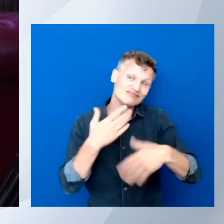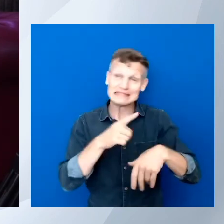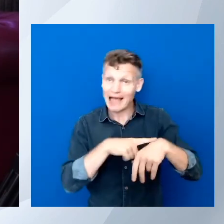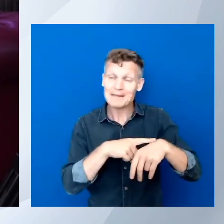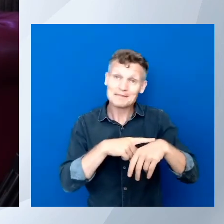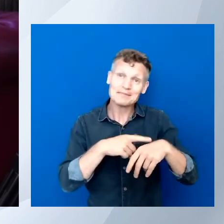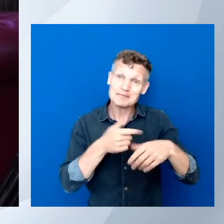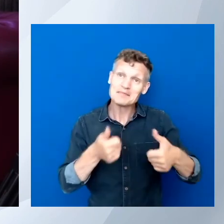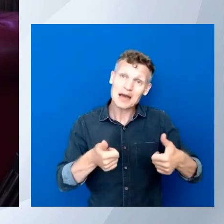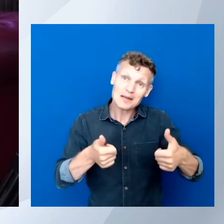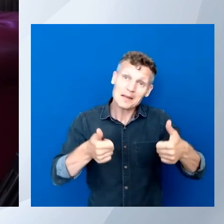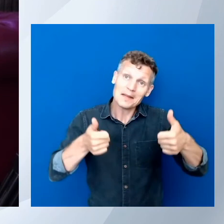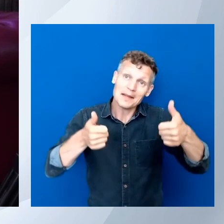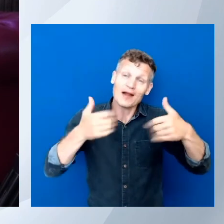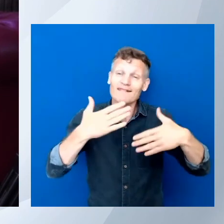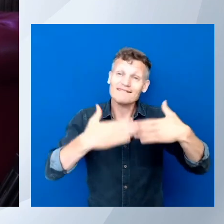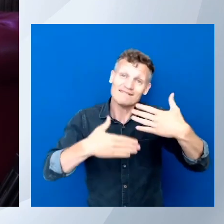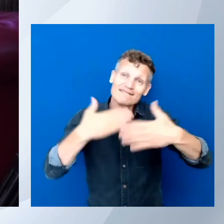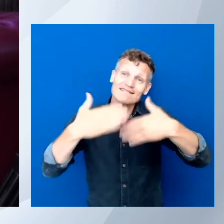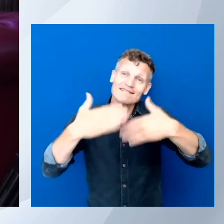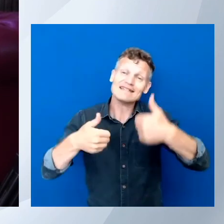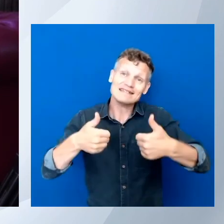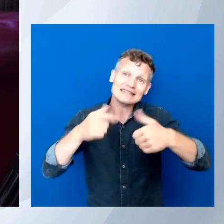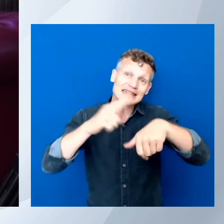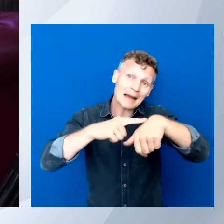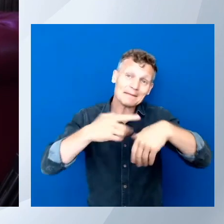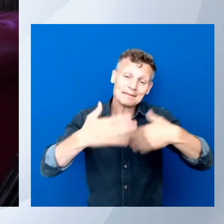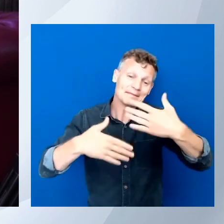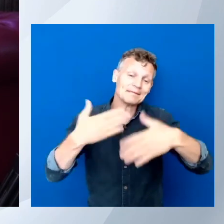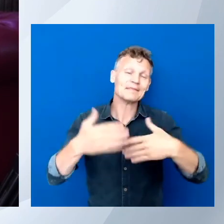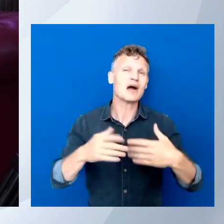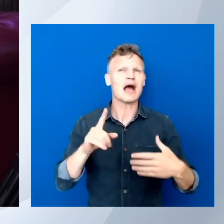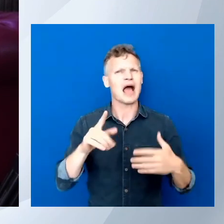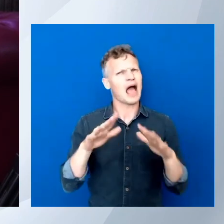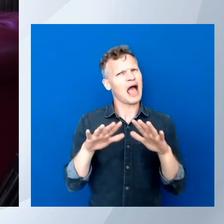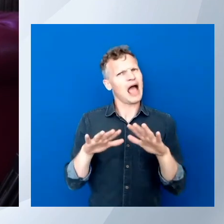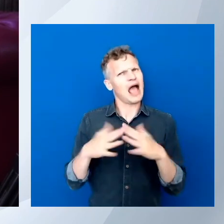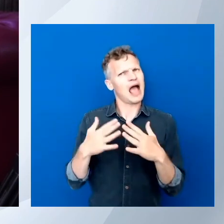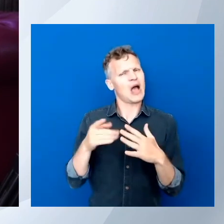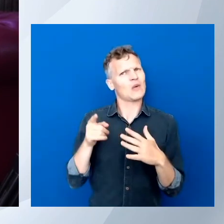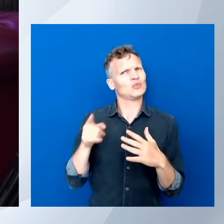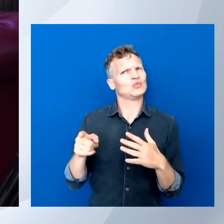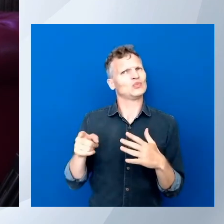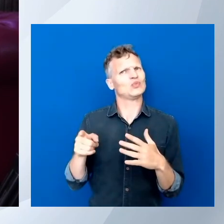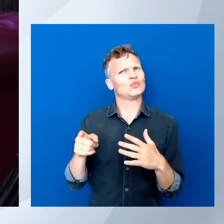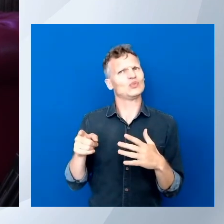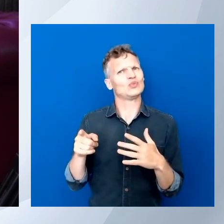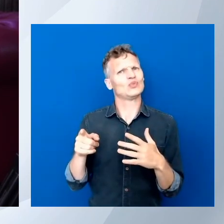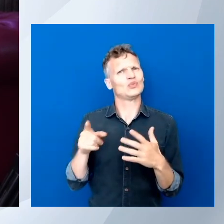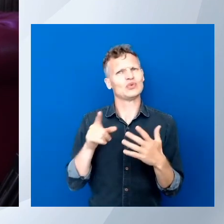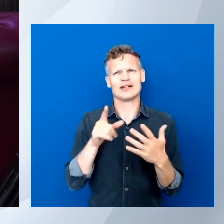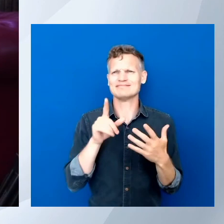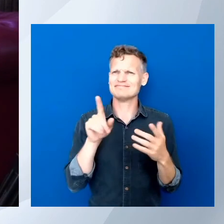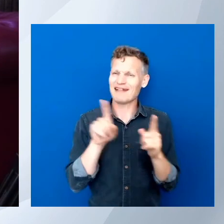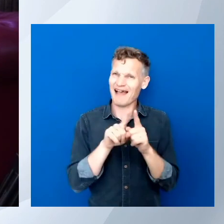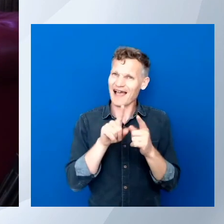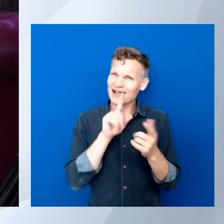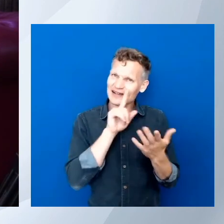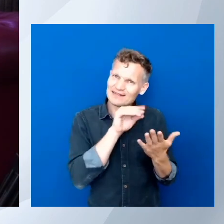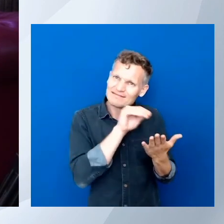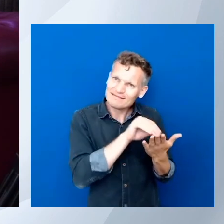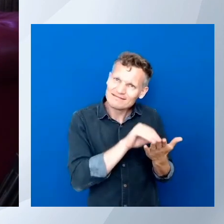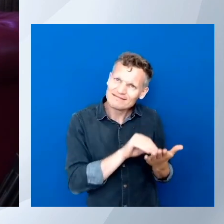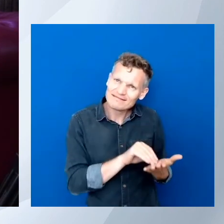better. But how do you keep an audit trail of this? Yeah, so that's one of